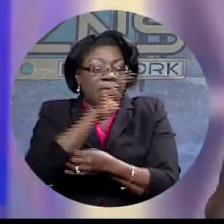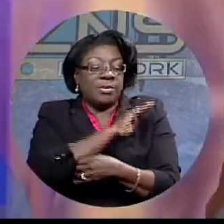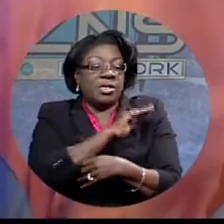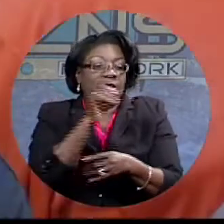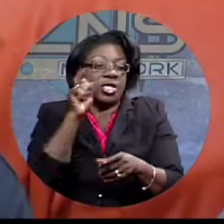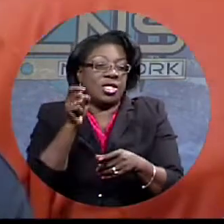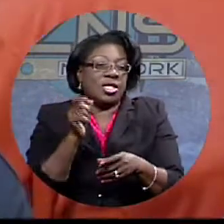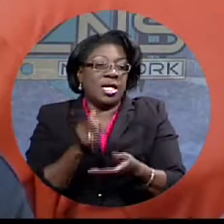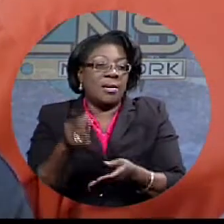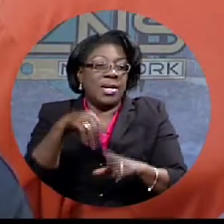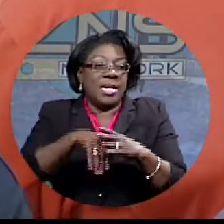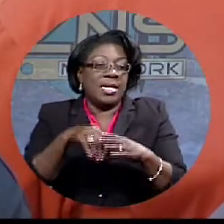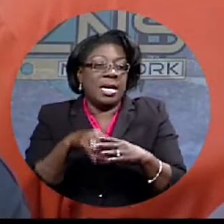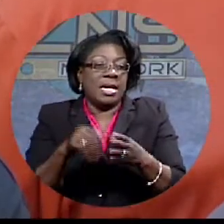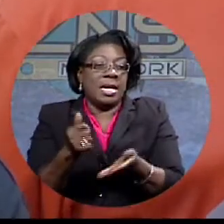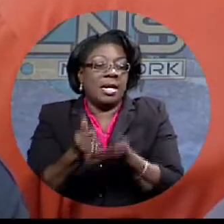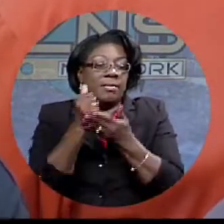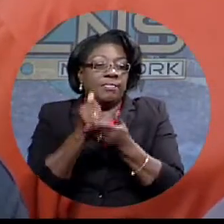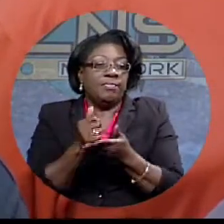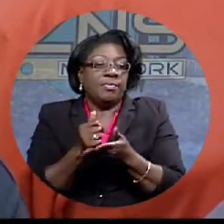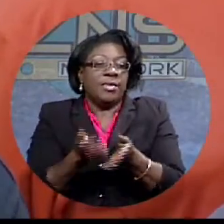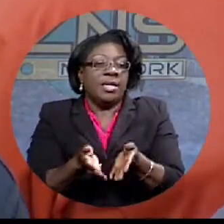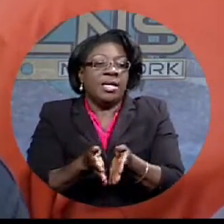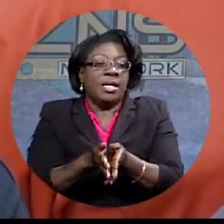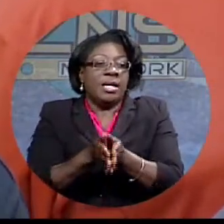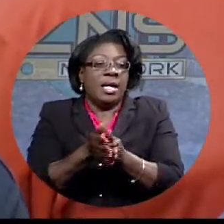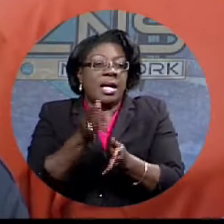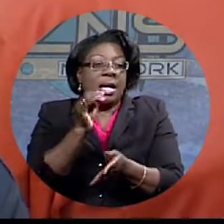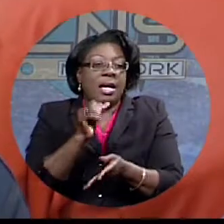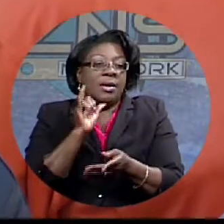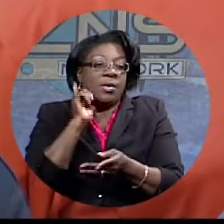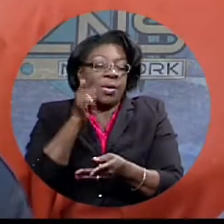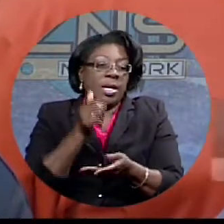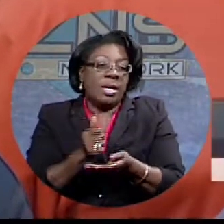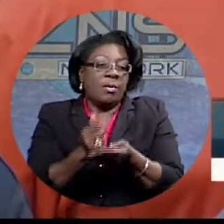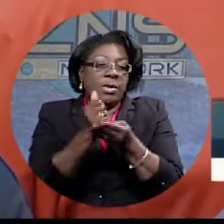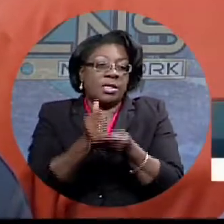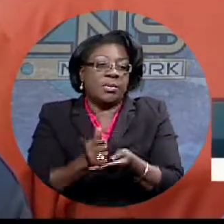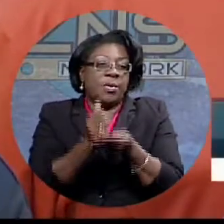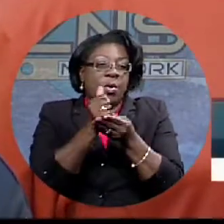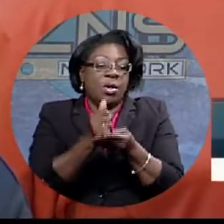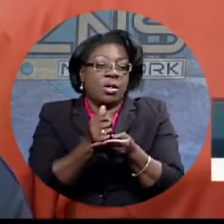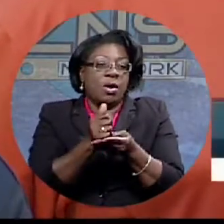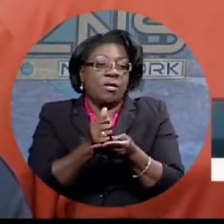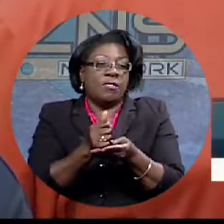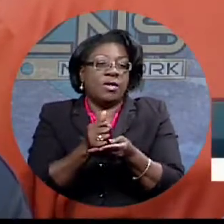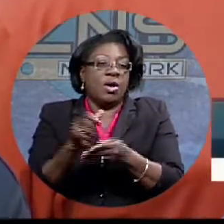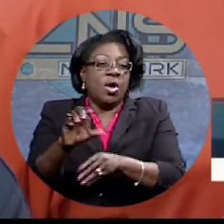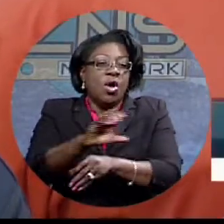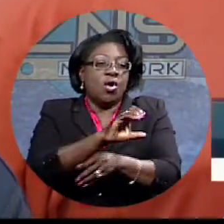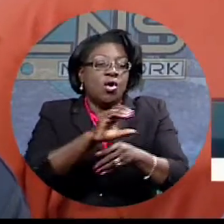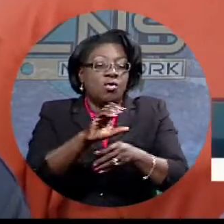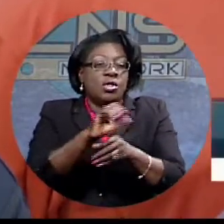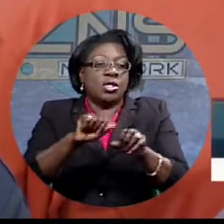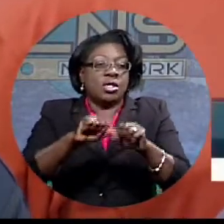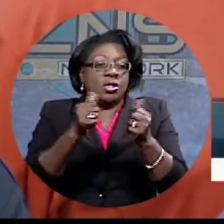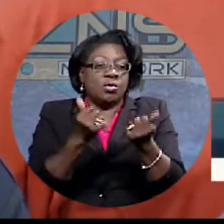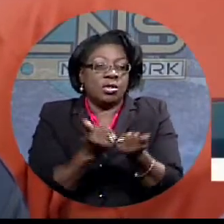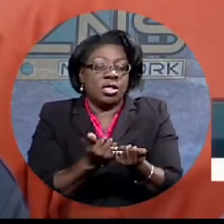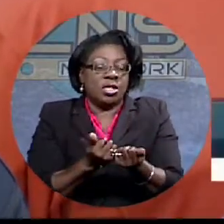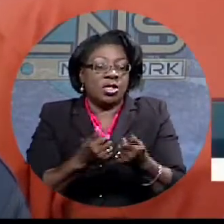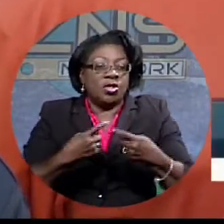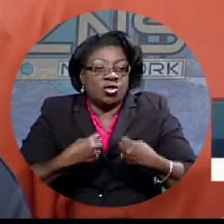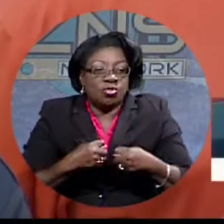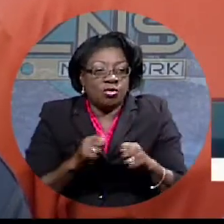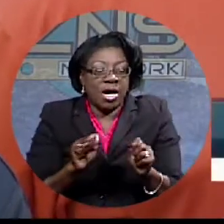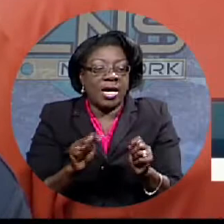world. Julian, I'm glad you asked that question. I myself, with the support of the Executive Board of the Coaches Association, tried to mediate